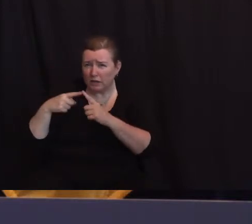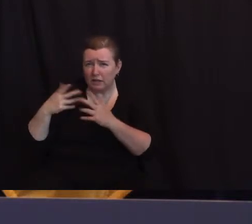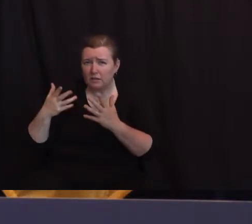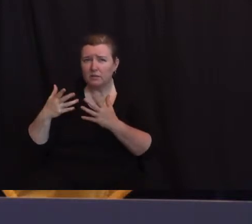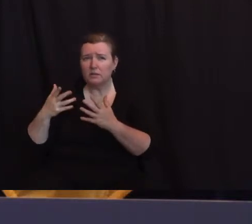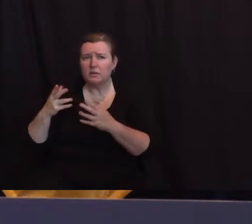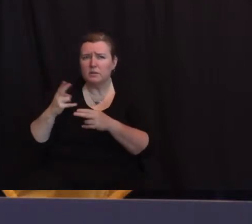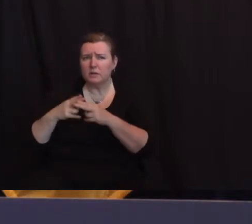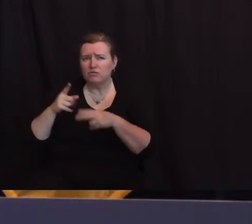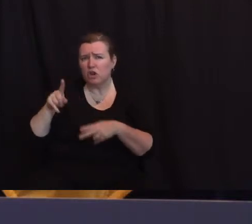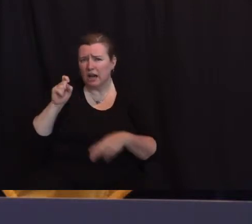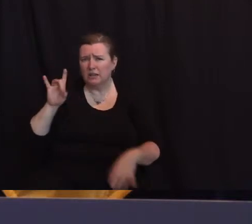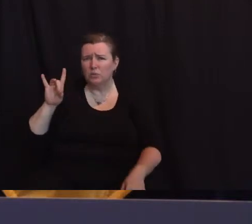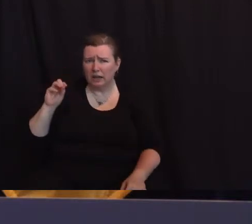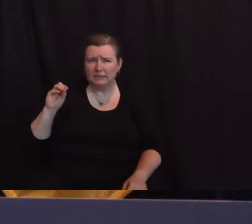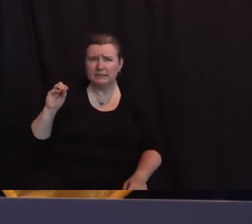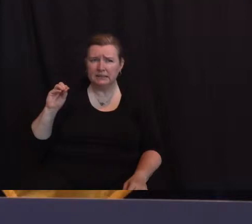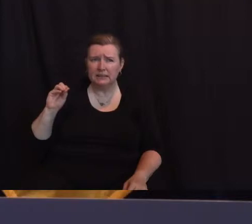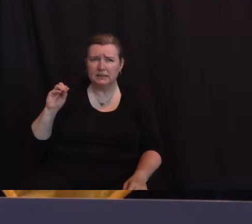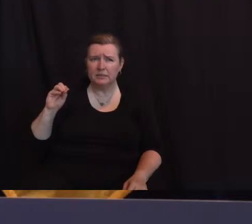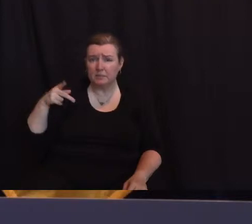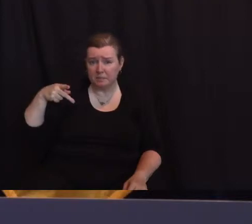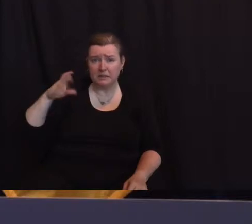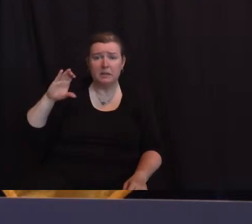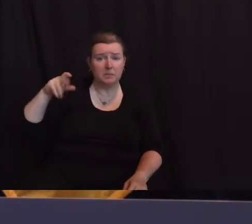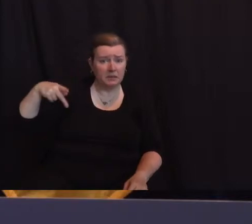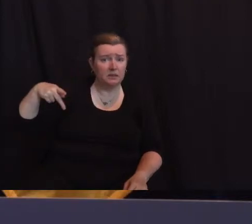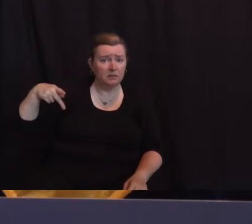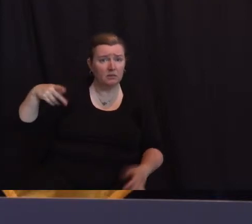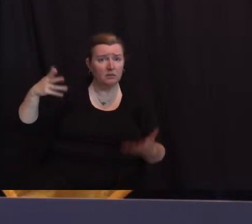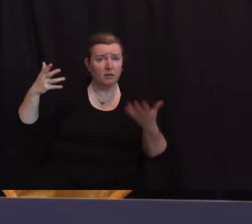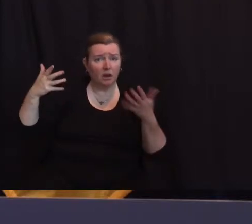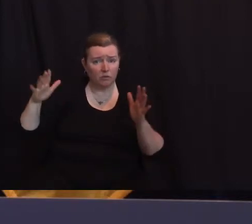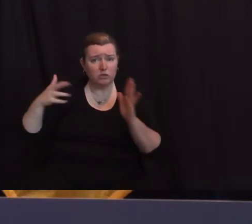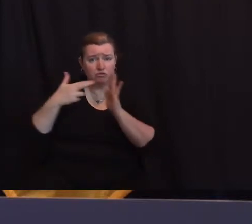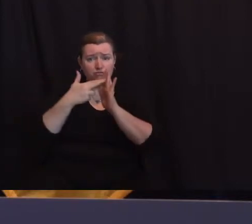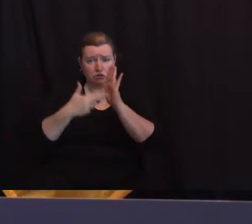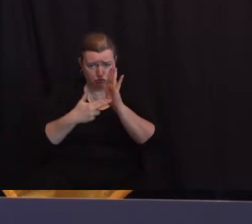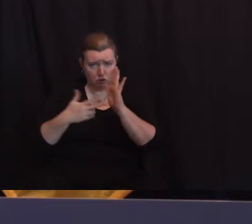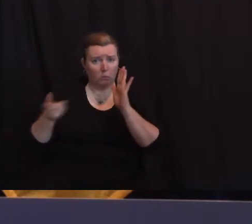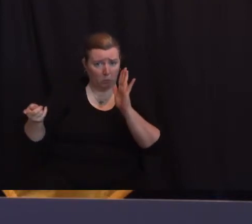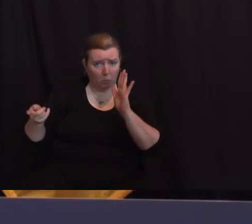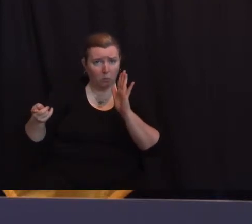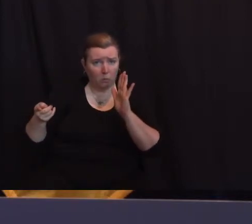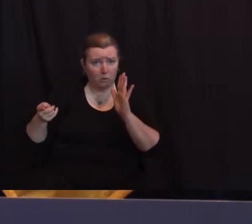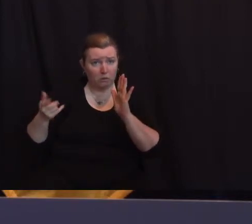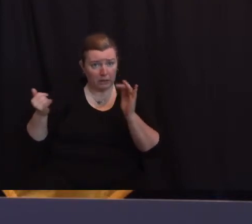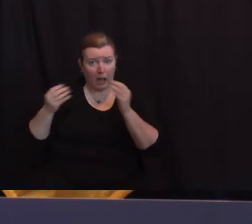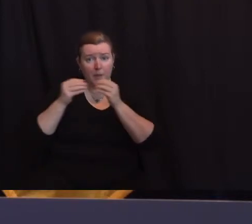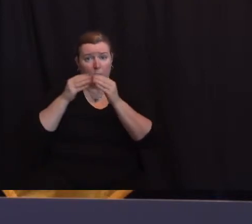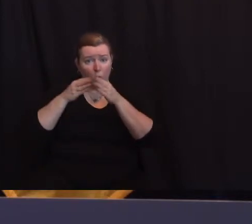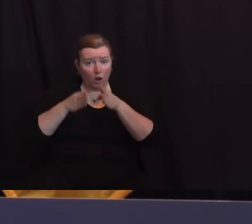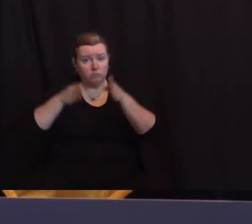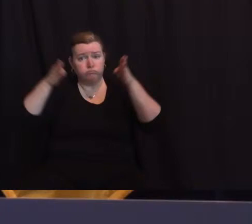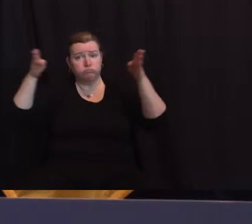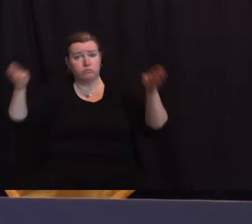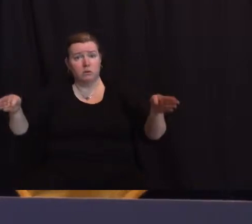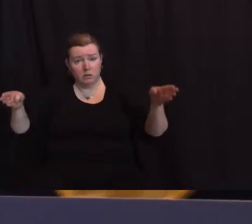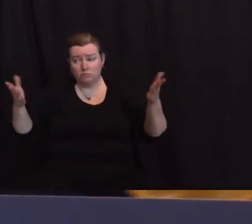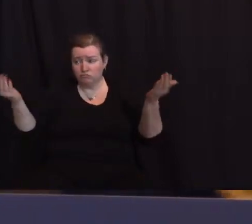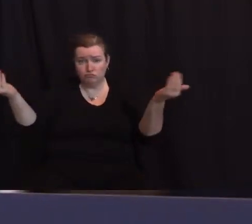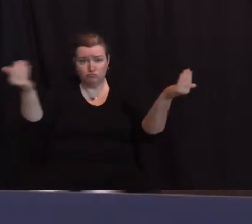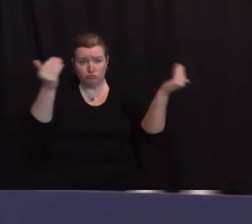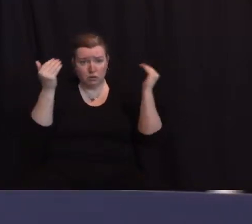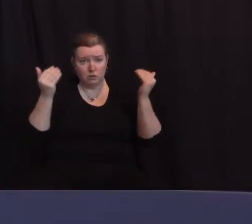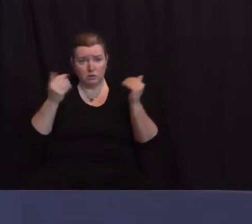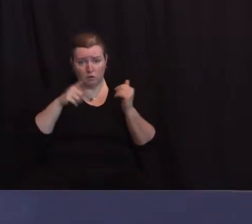180 primary care participants are already, and that you've gone now to the broader group. Do you have any idea how big the broader group is? Well, we